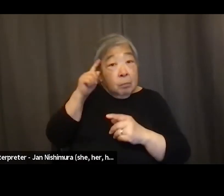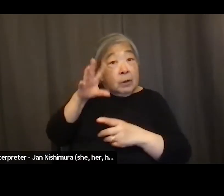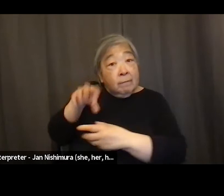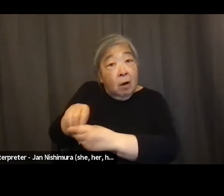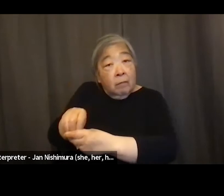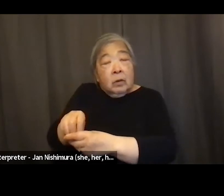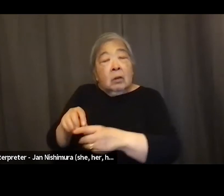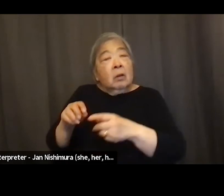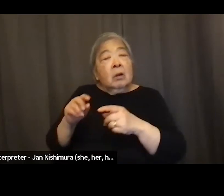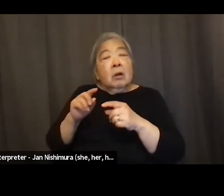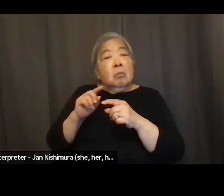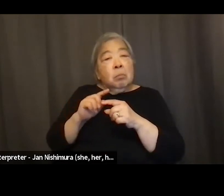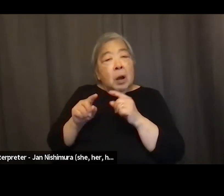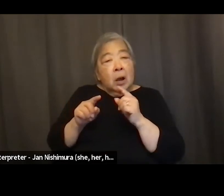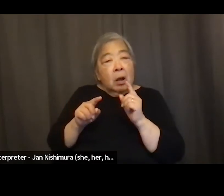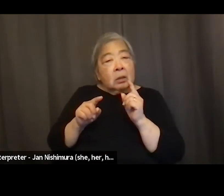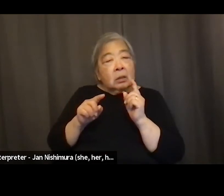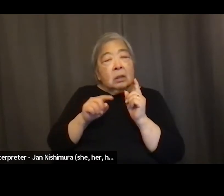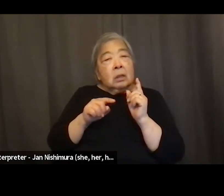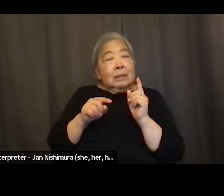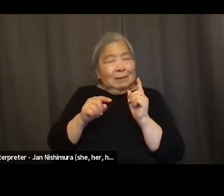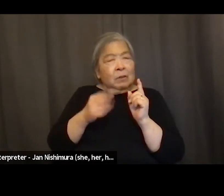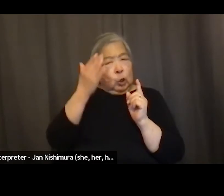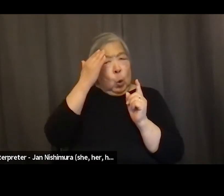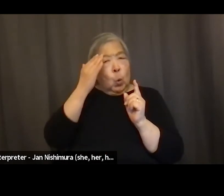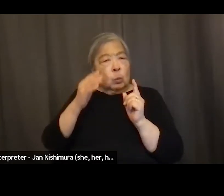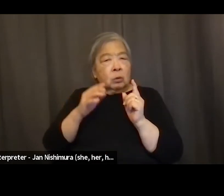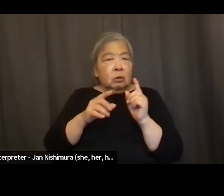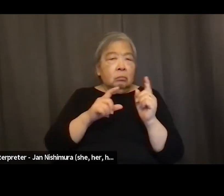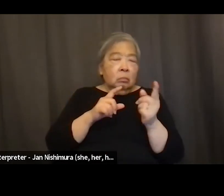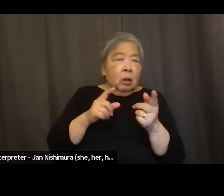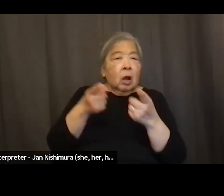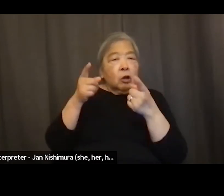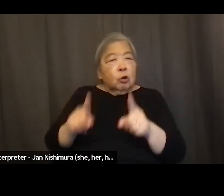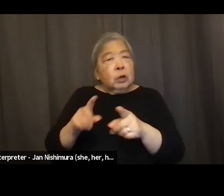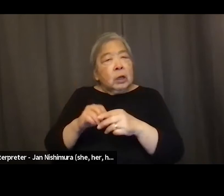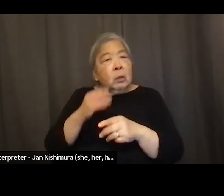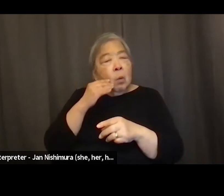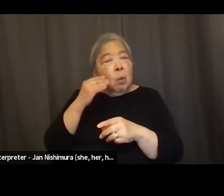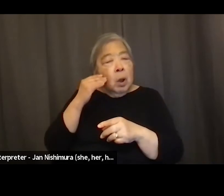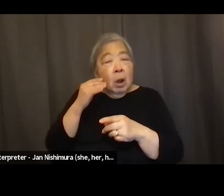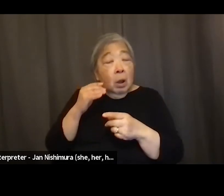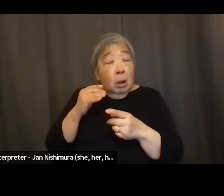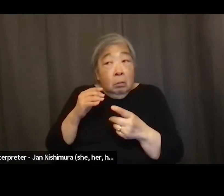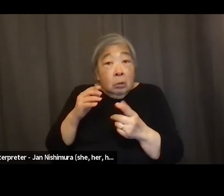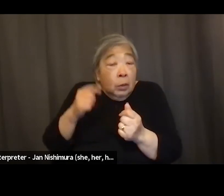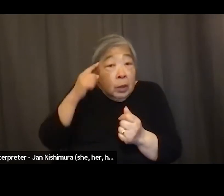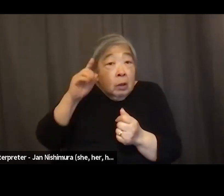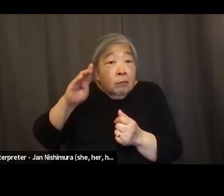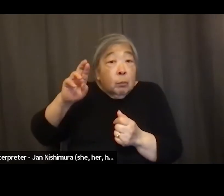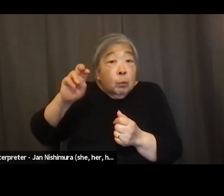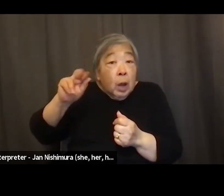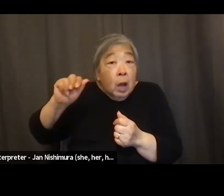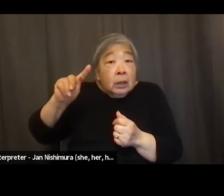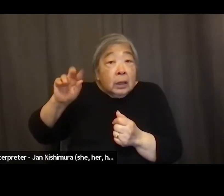of the known deaths of Black women by police in the United States occurred in the home. One need only think of Breonna Taylor, asleep